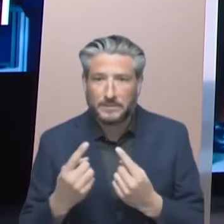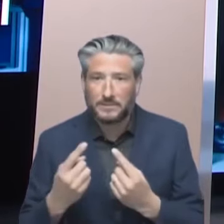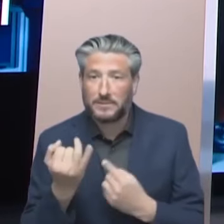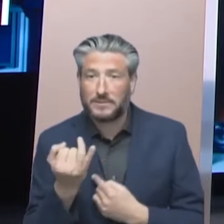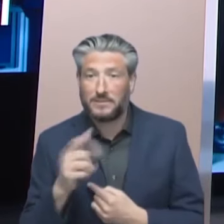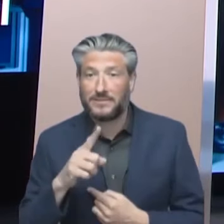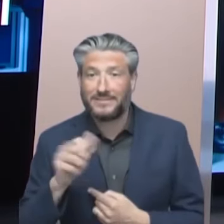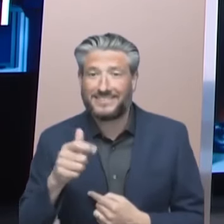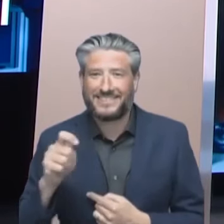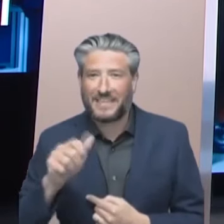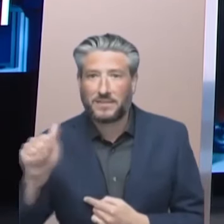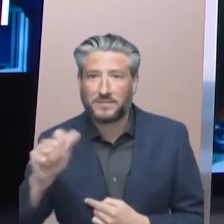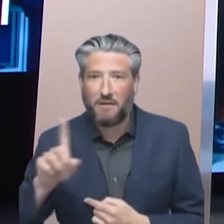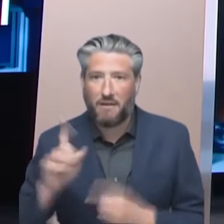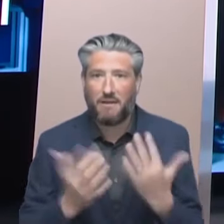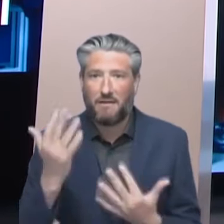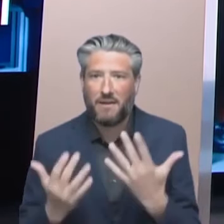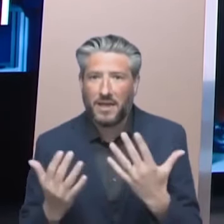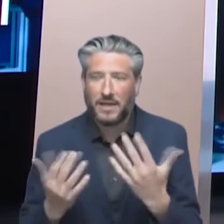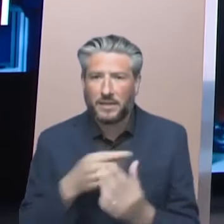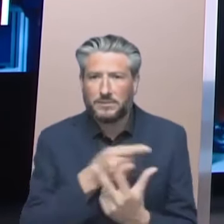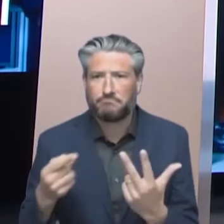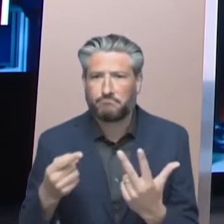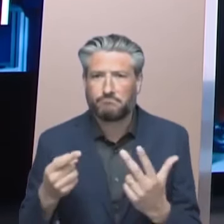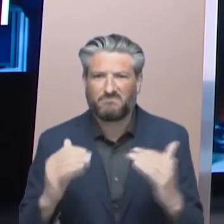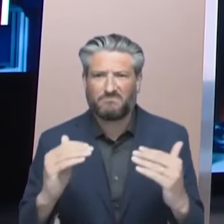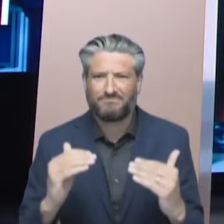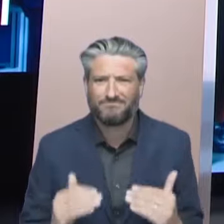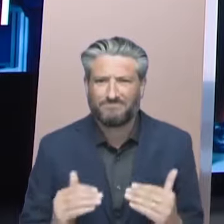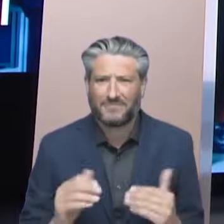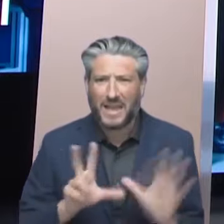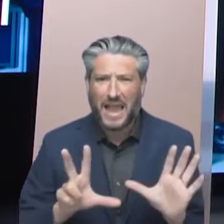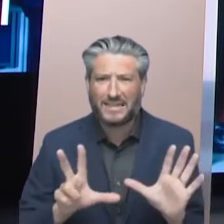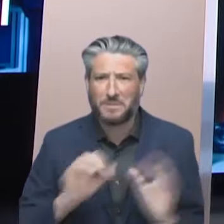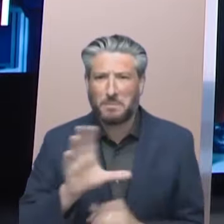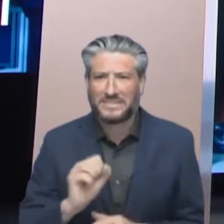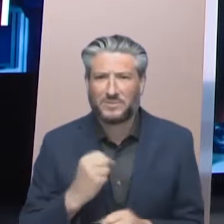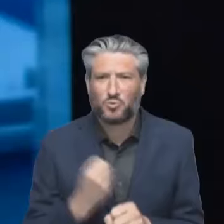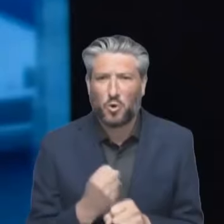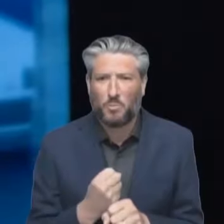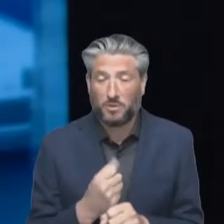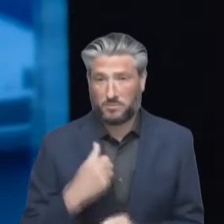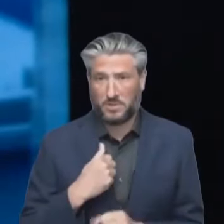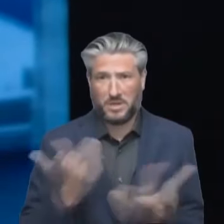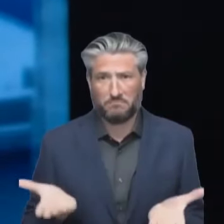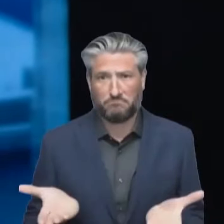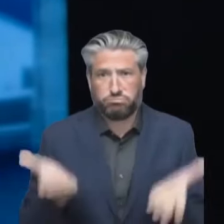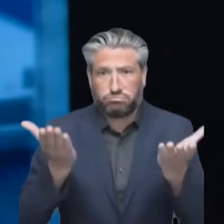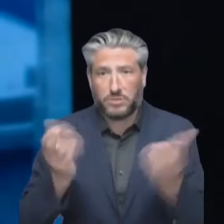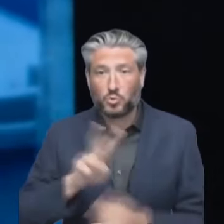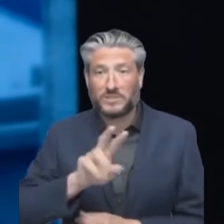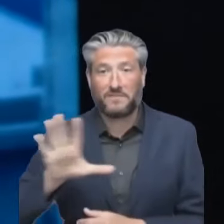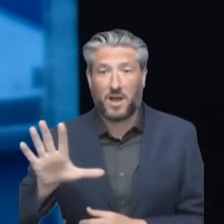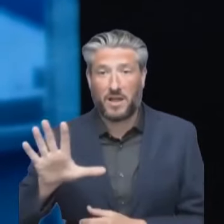that this will be ramped up to almost 25% of jobs. These skills have become something